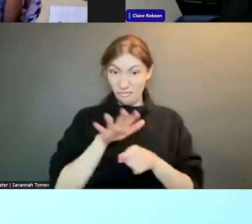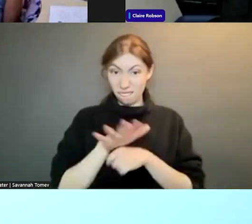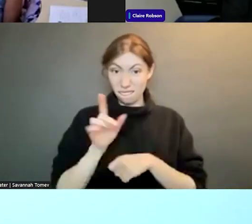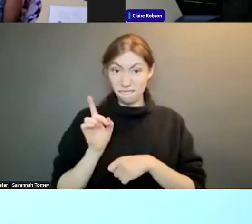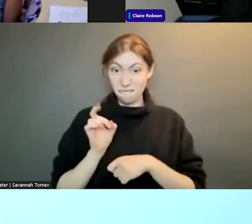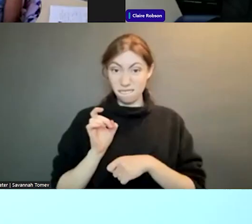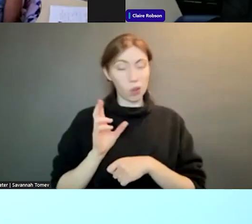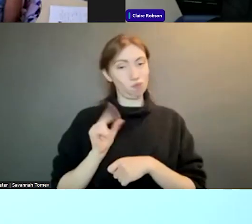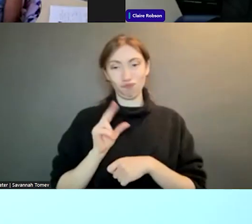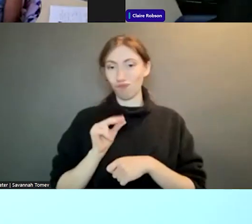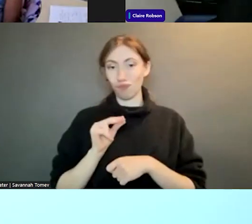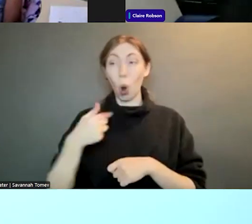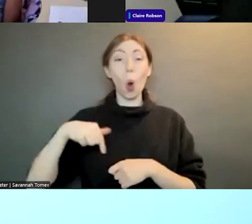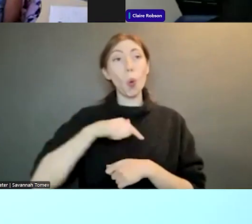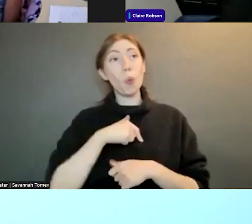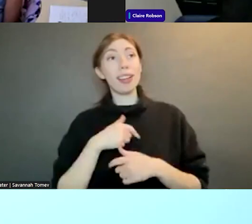LGBT friendly.